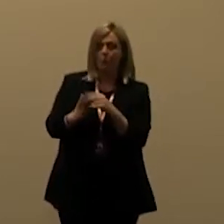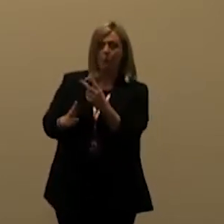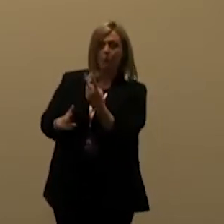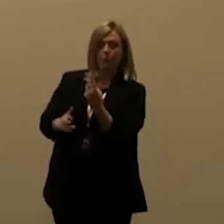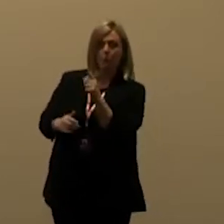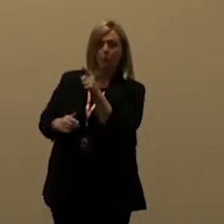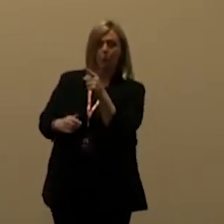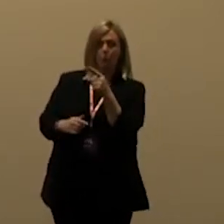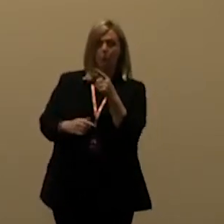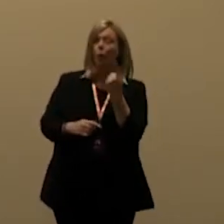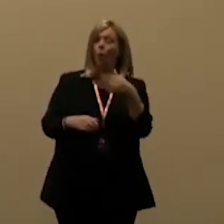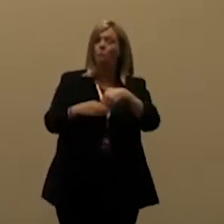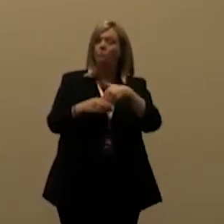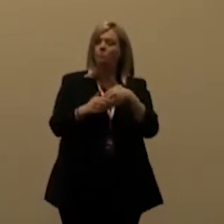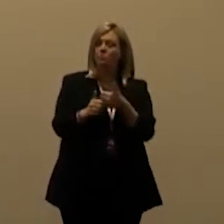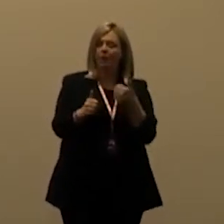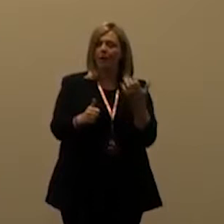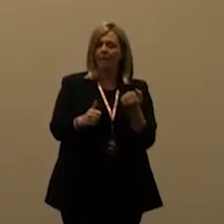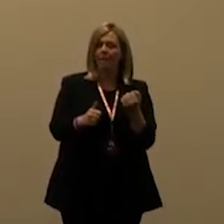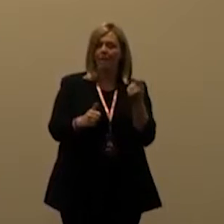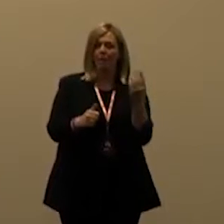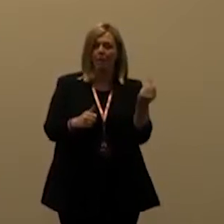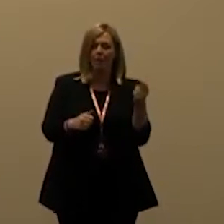our organisation. I am related to a couple more.